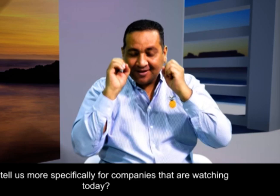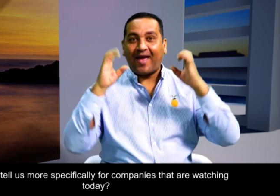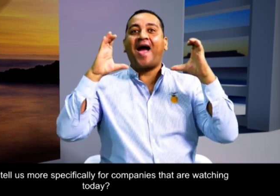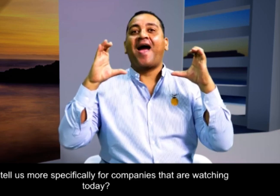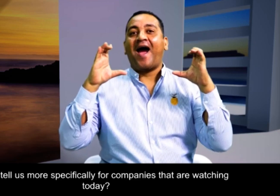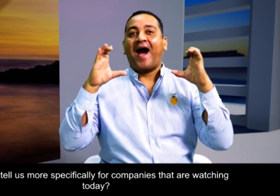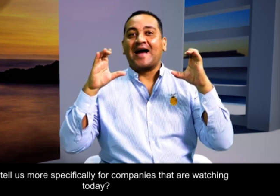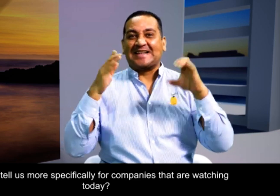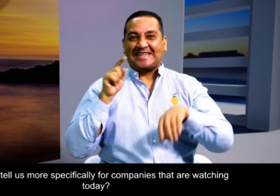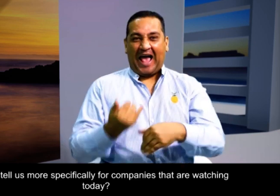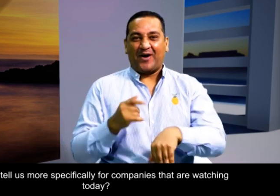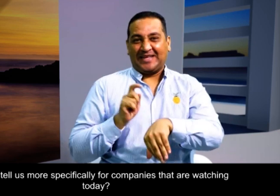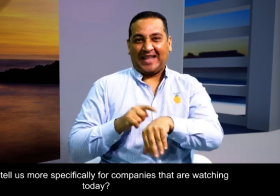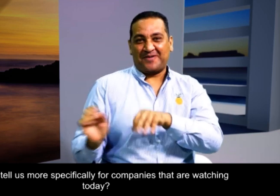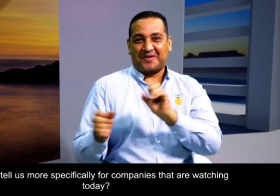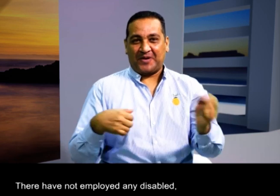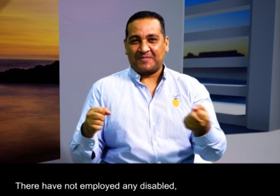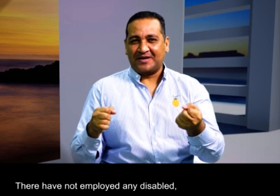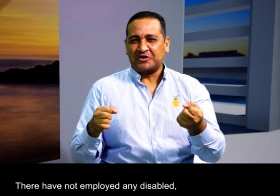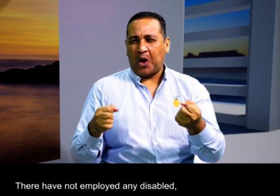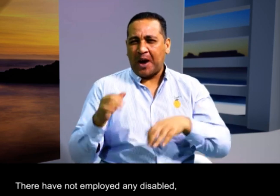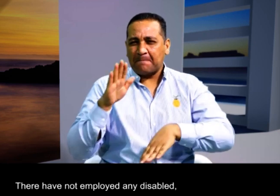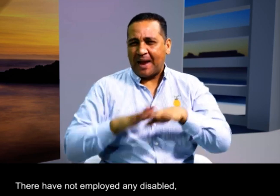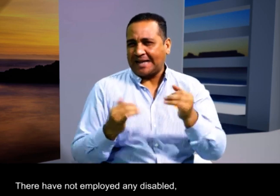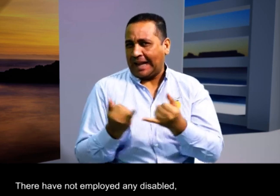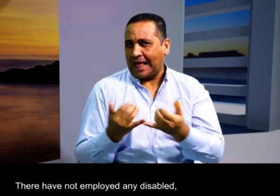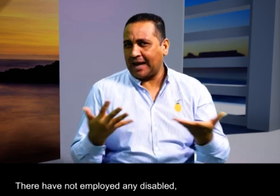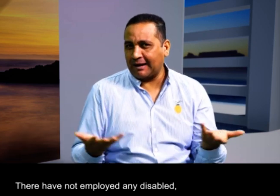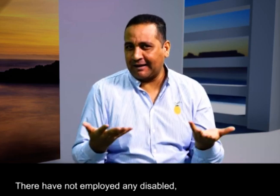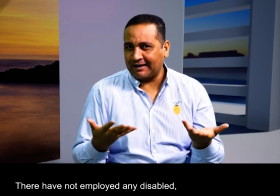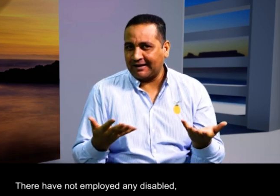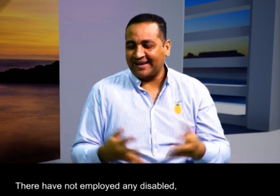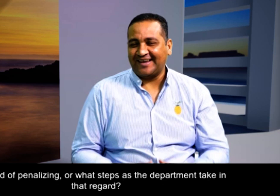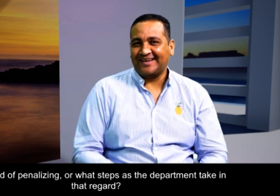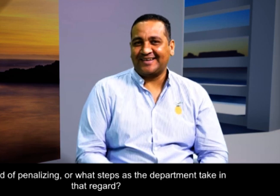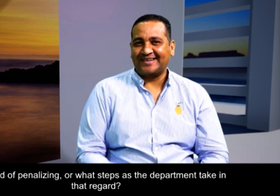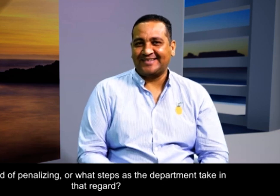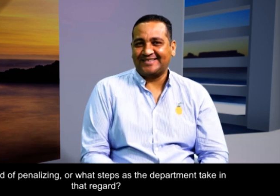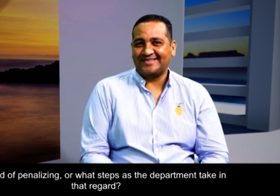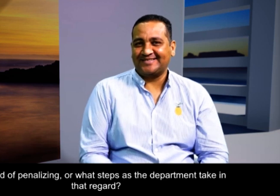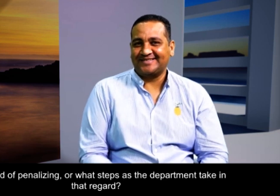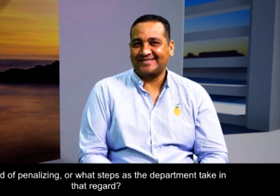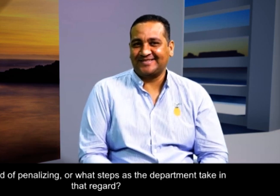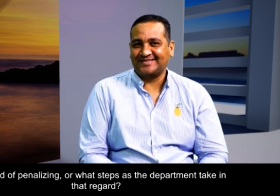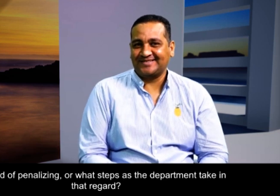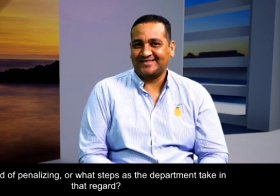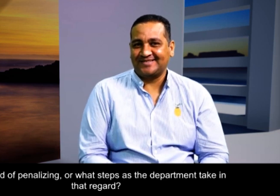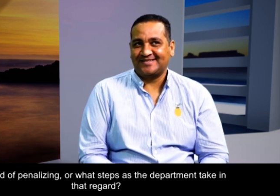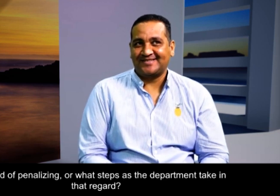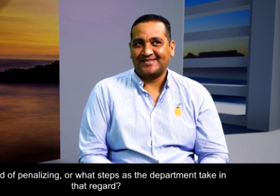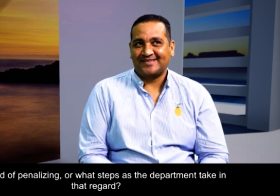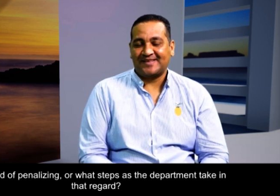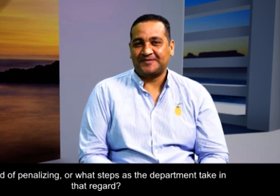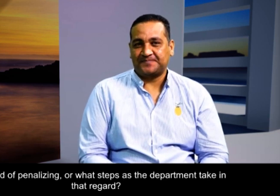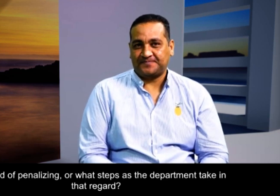specifically for companies that are watching today that have not employed any disabled? What kind of penalising or what steps does the